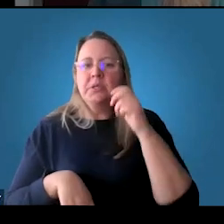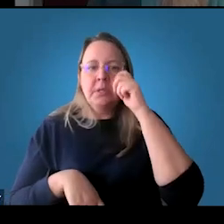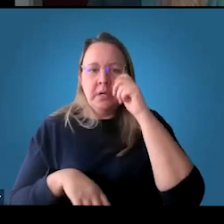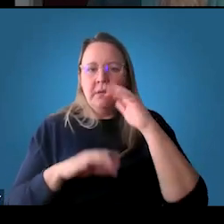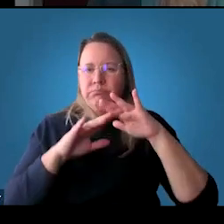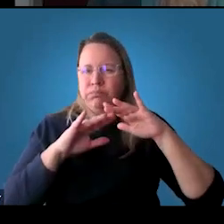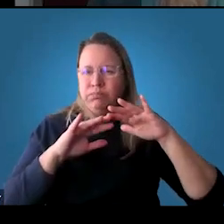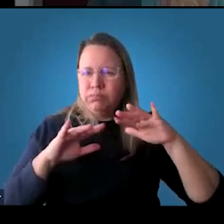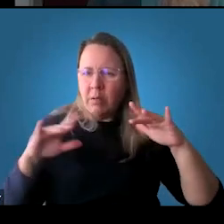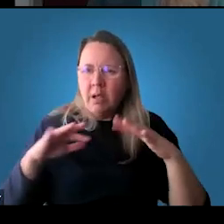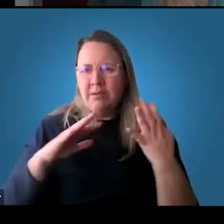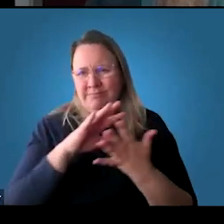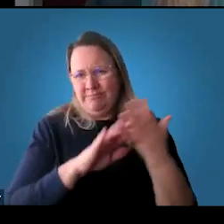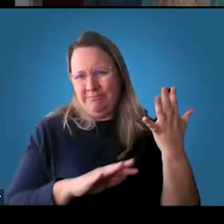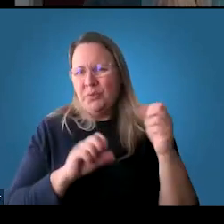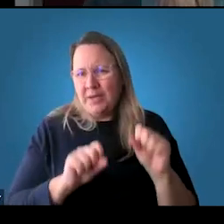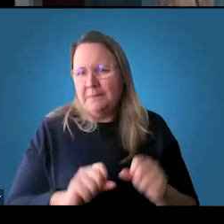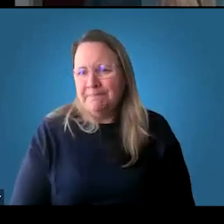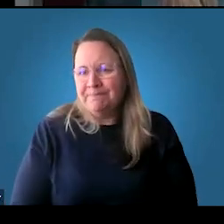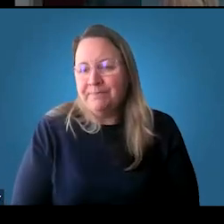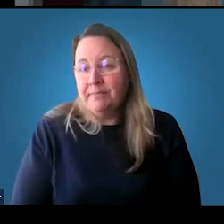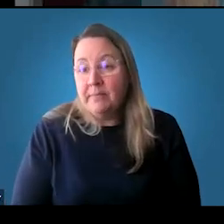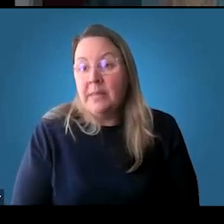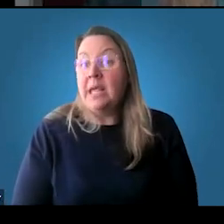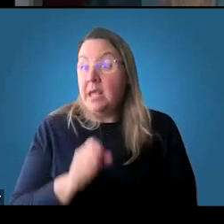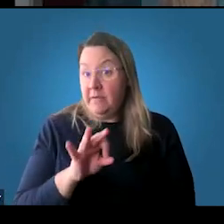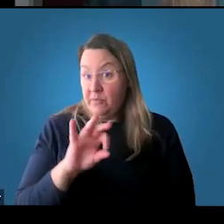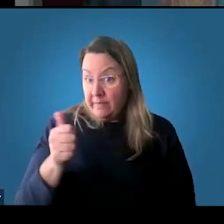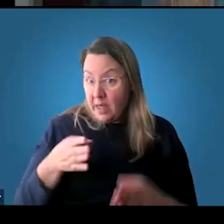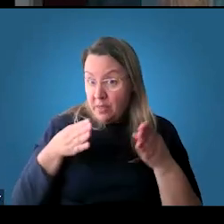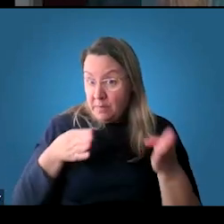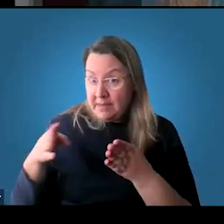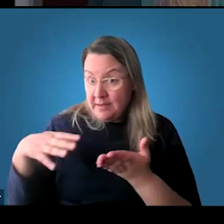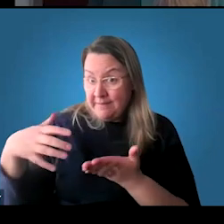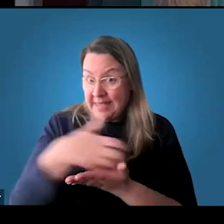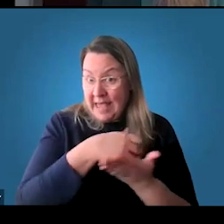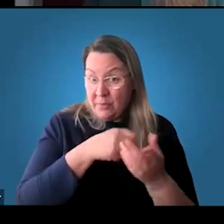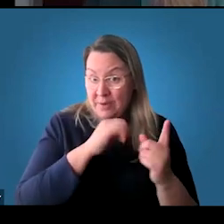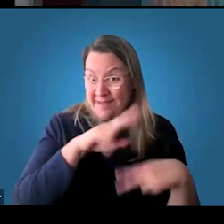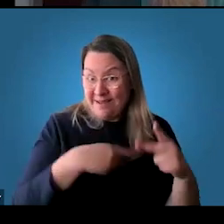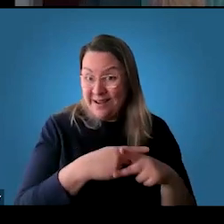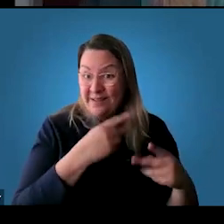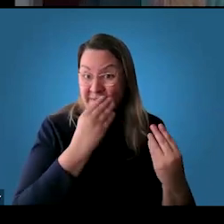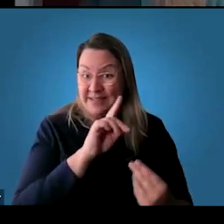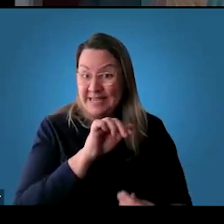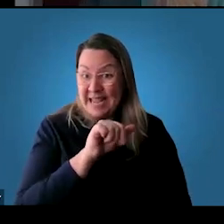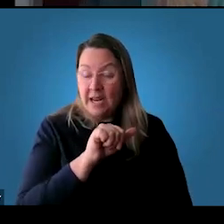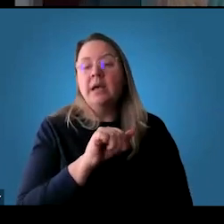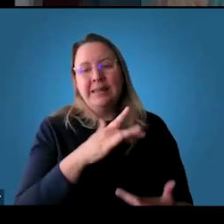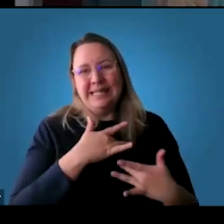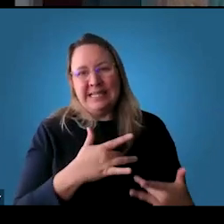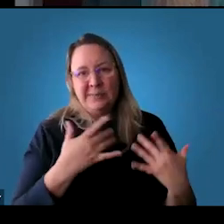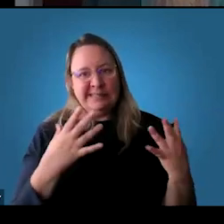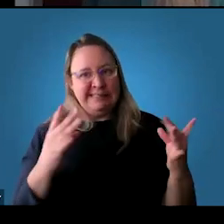testimonials, and other first-person narratives. Now, if you have other methods for gathering qualitative insights, since they do tend to be a little bit